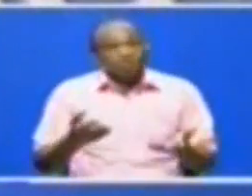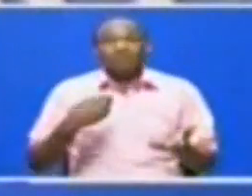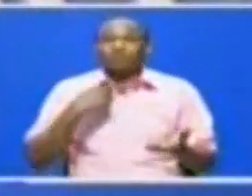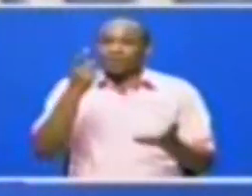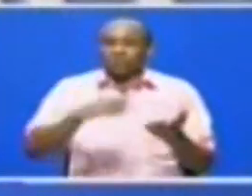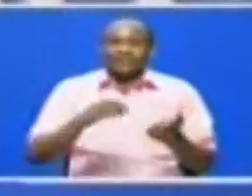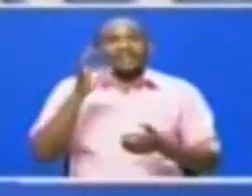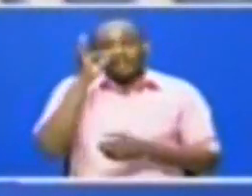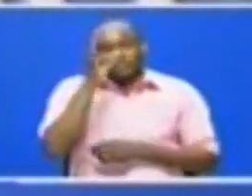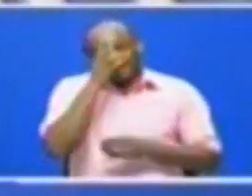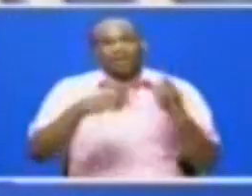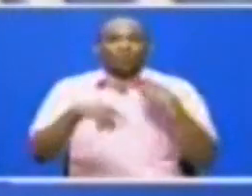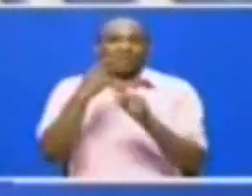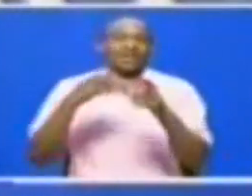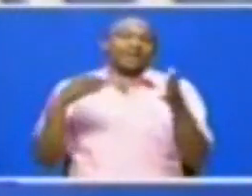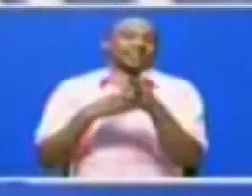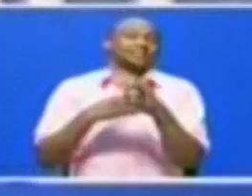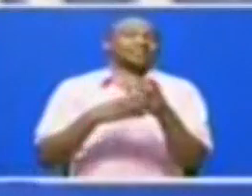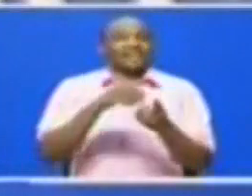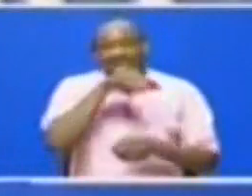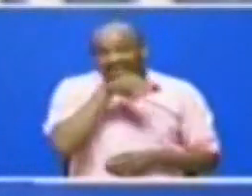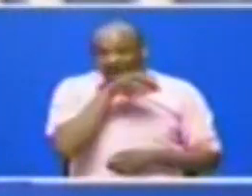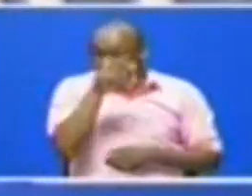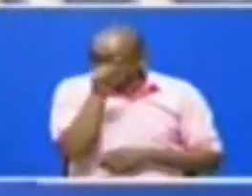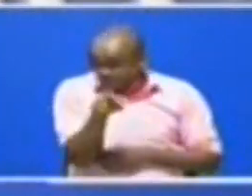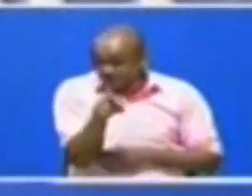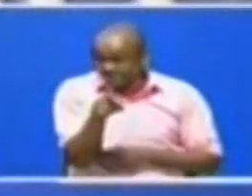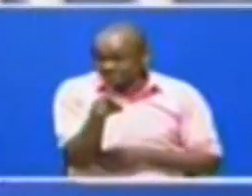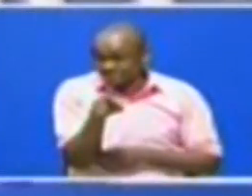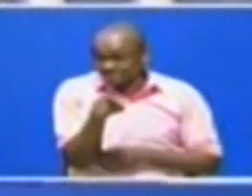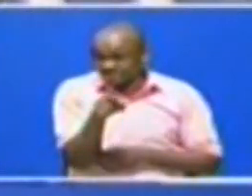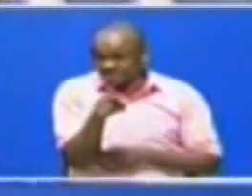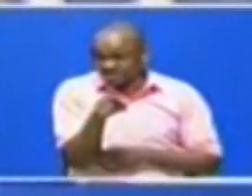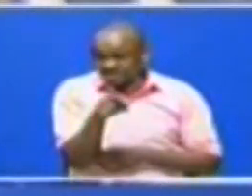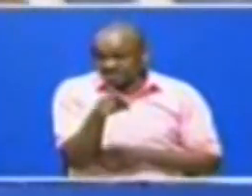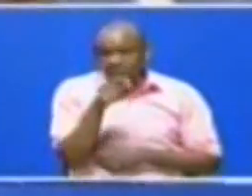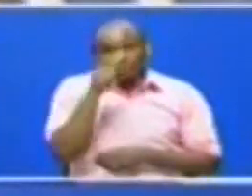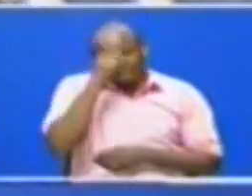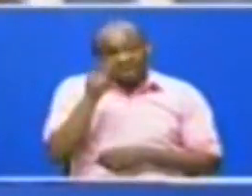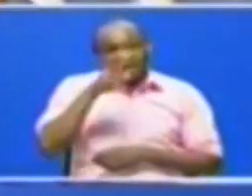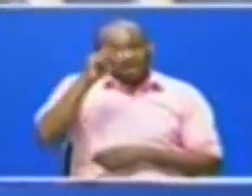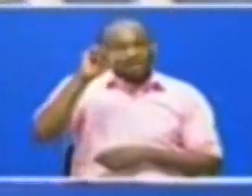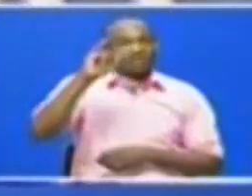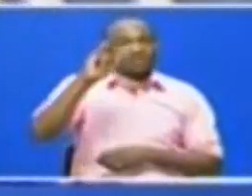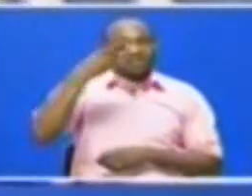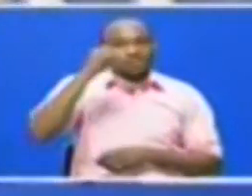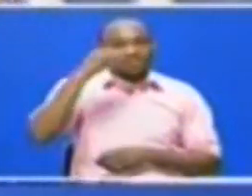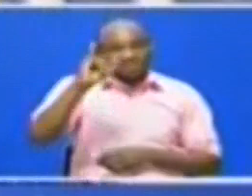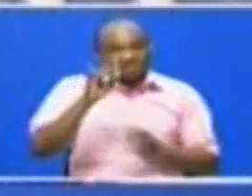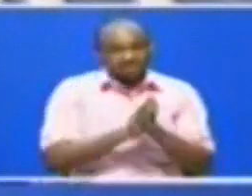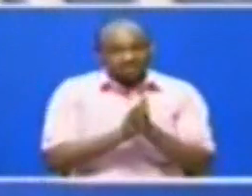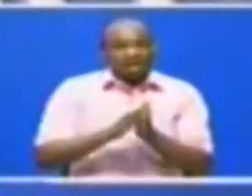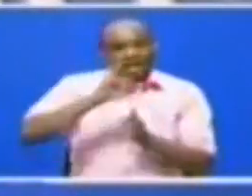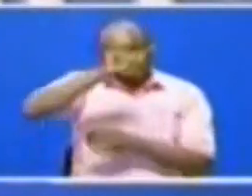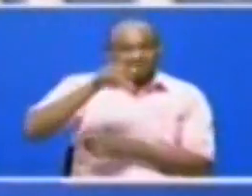Kibaki was winning as against Raila. And as a result of that, the Tarakanitis, the Juja,